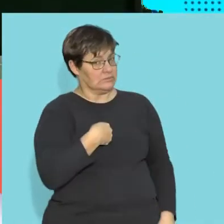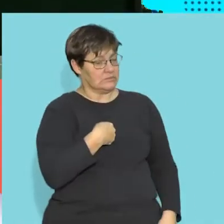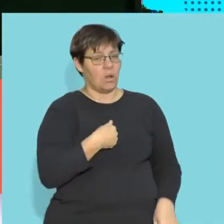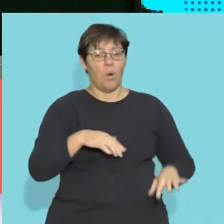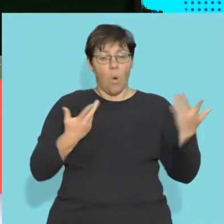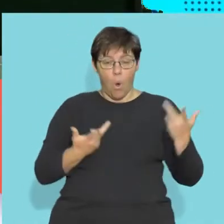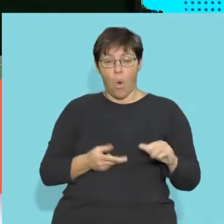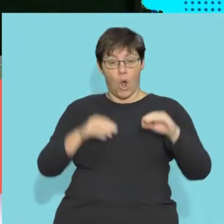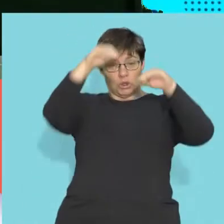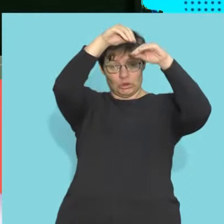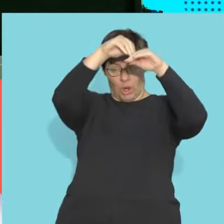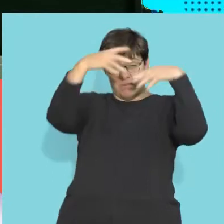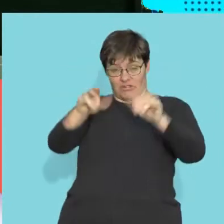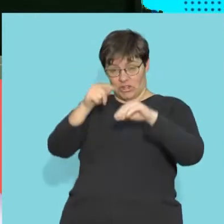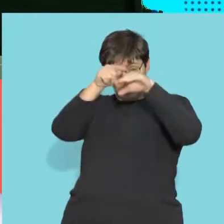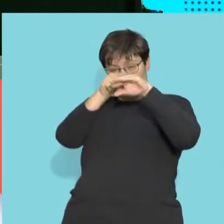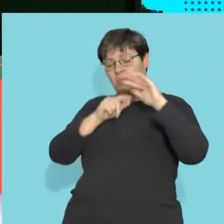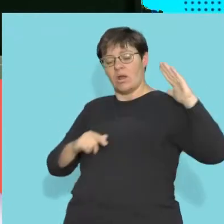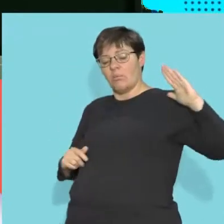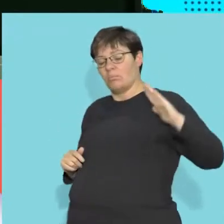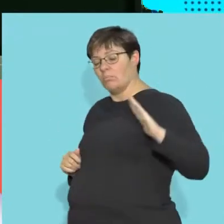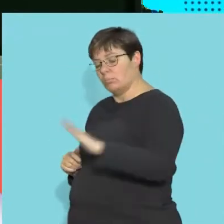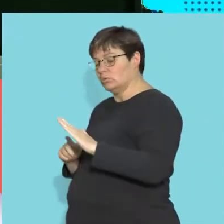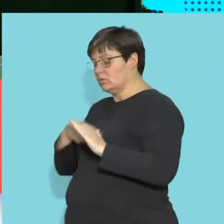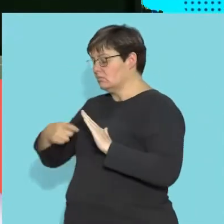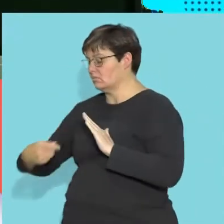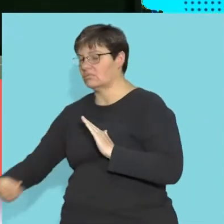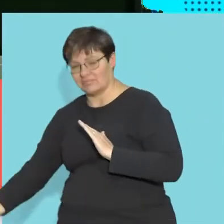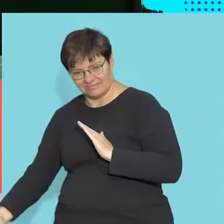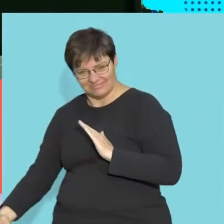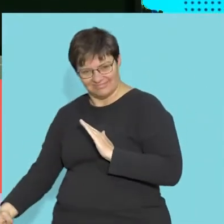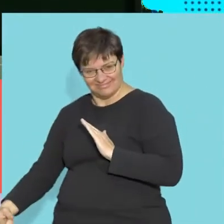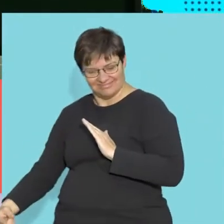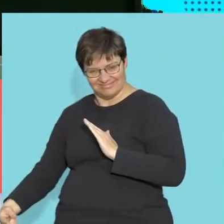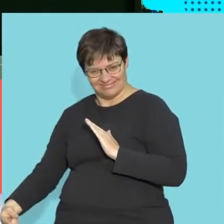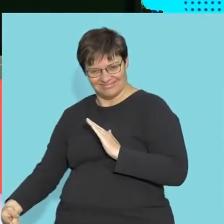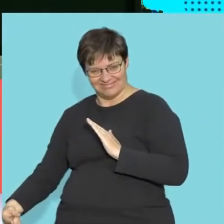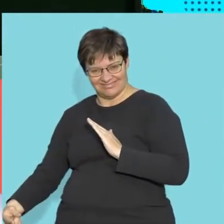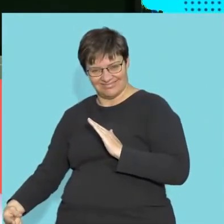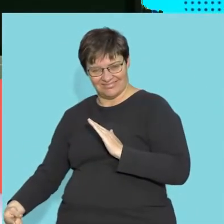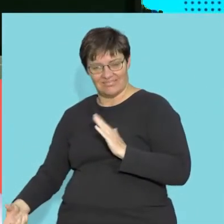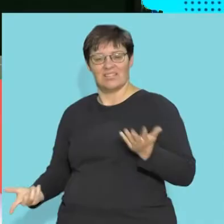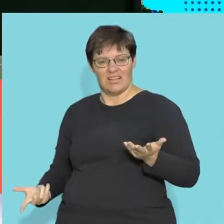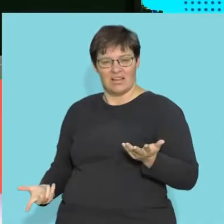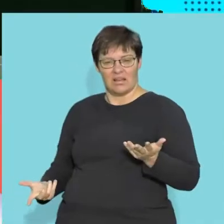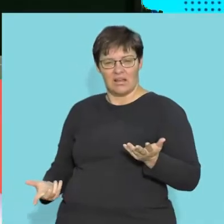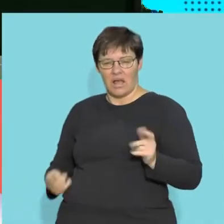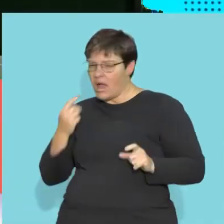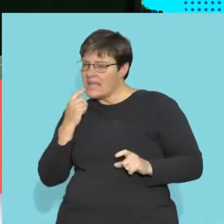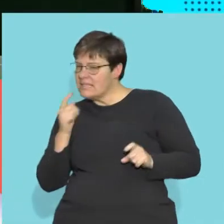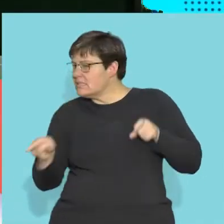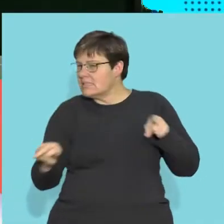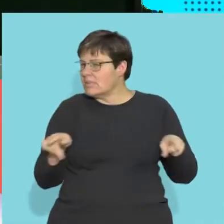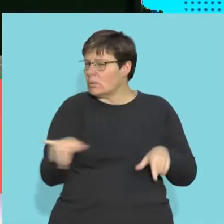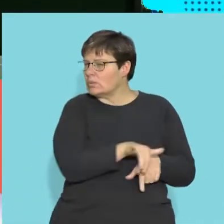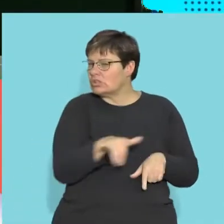Or you're at the top of the hill, and I can just give you a slight nudge, and you're going to roll down. That